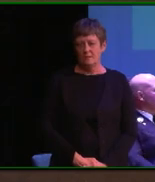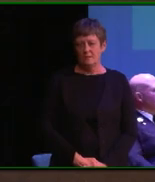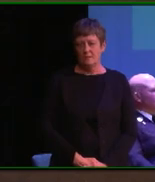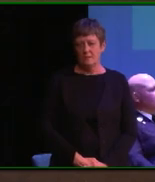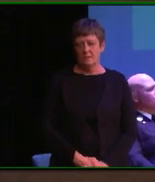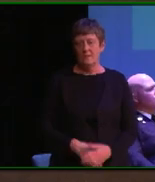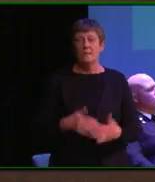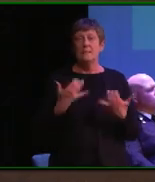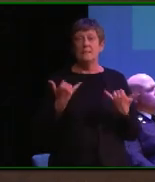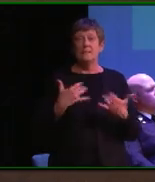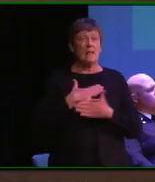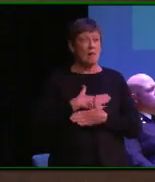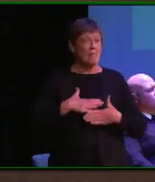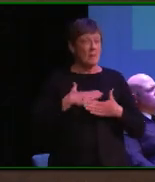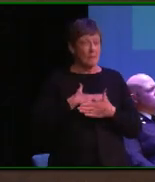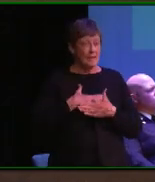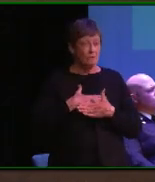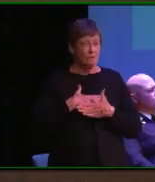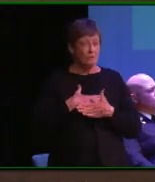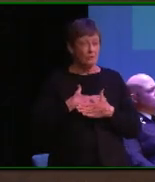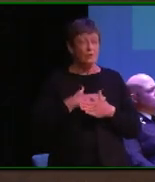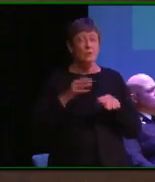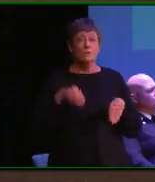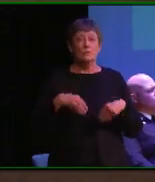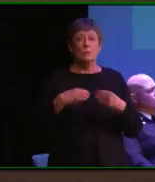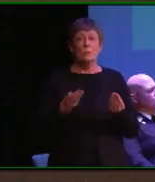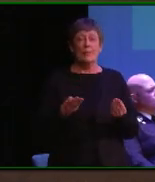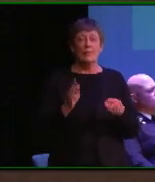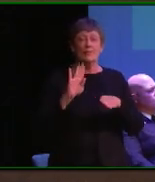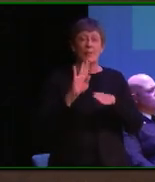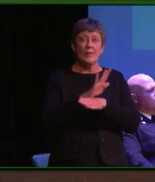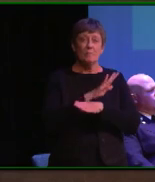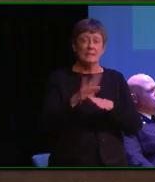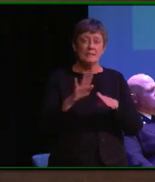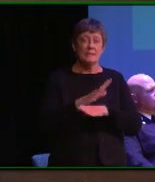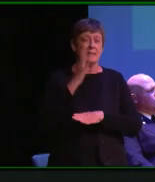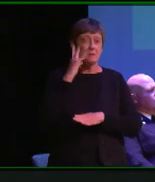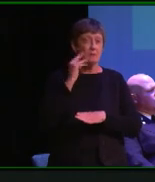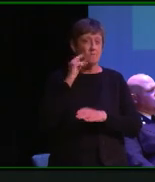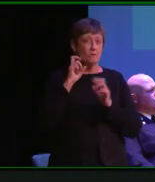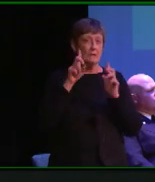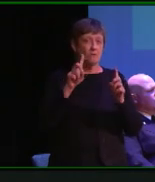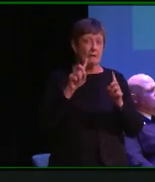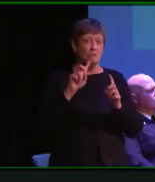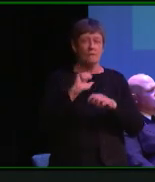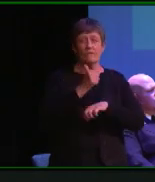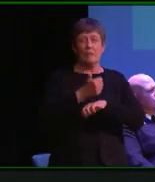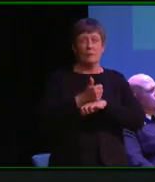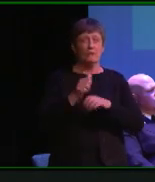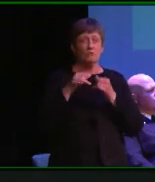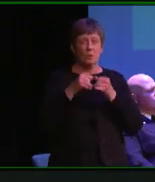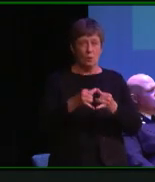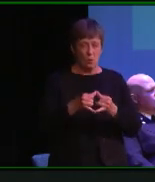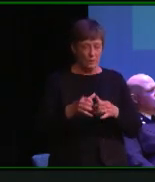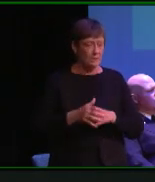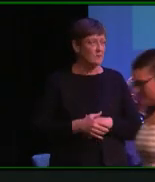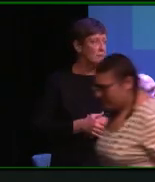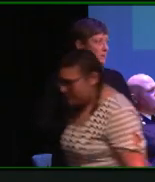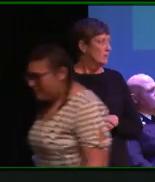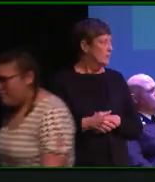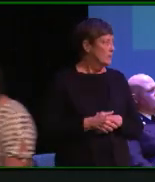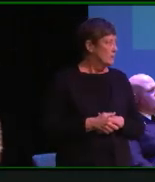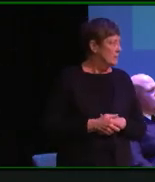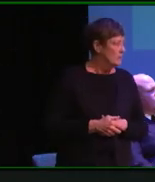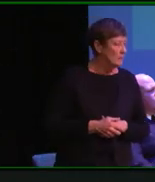It is now my pleasure to hand out the Business and Experiential Education Foundation Awards. The Andresia